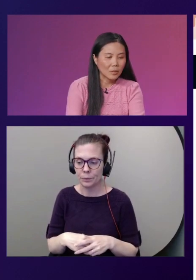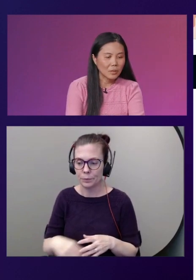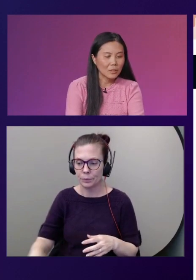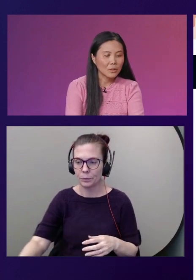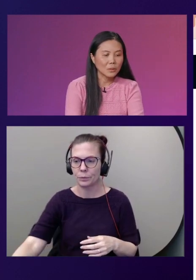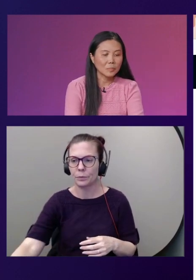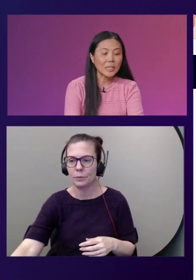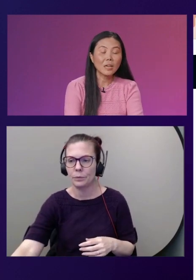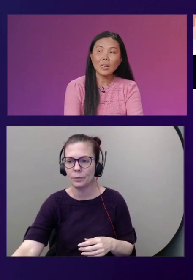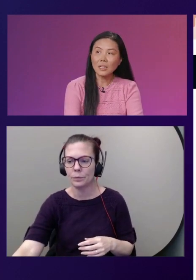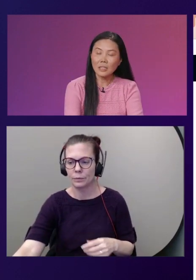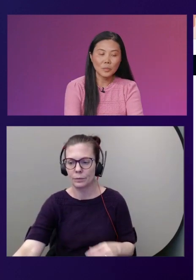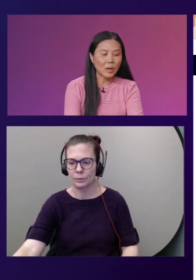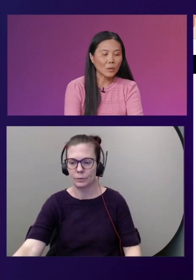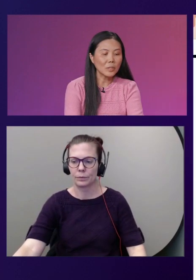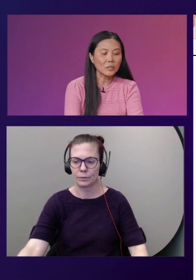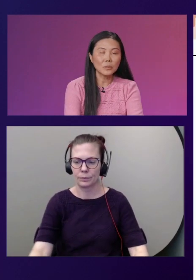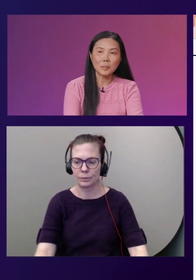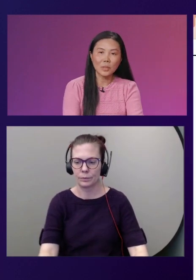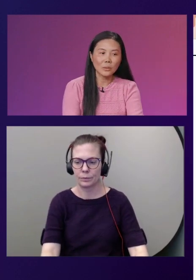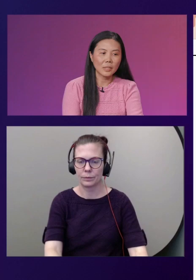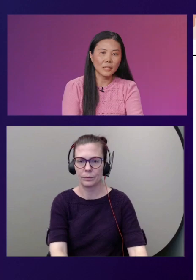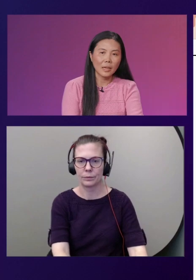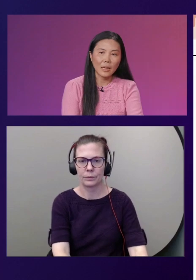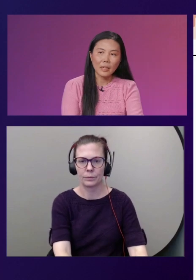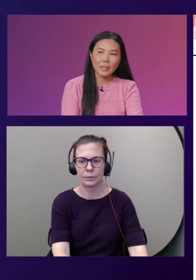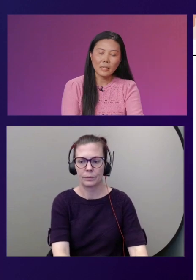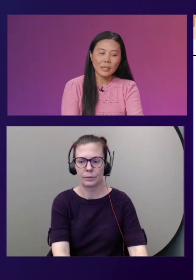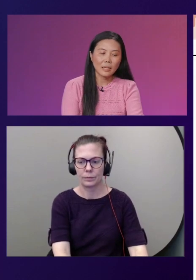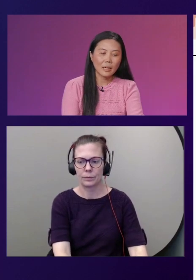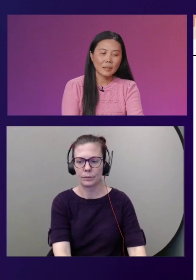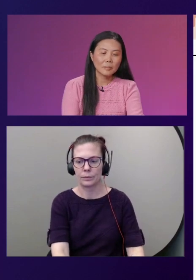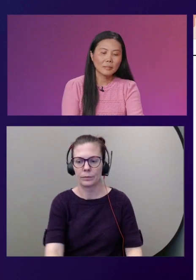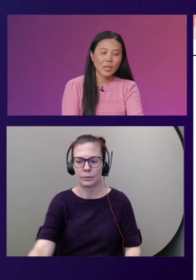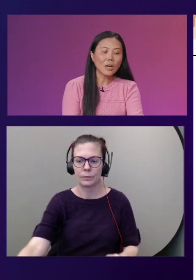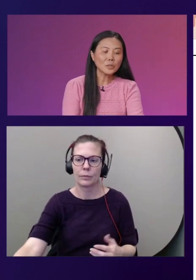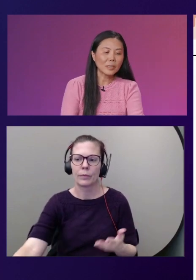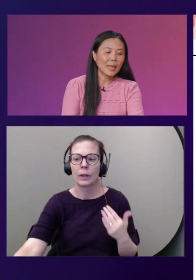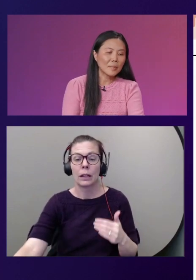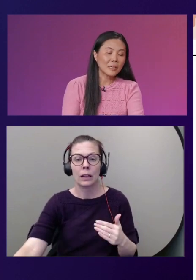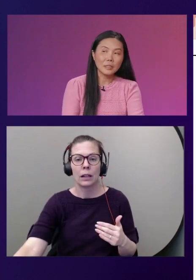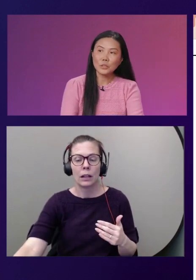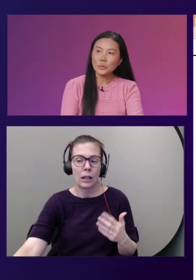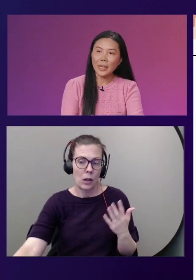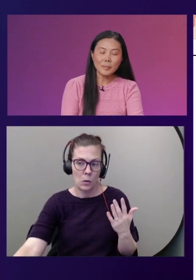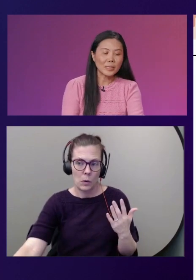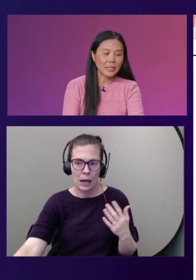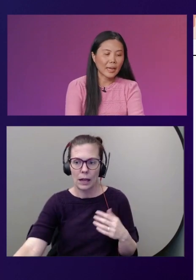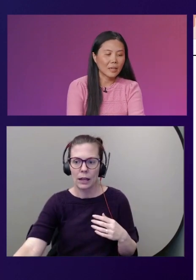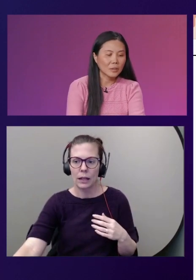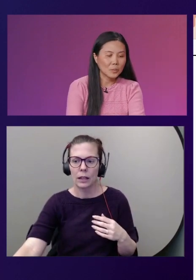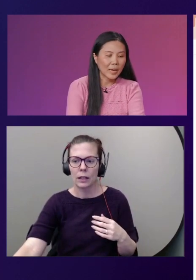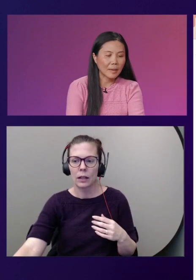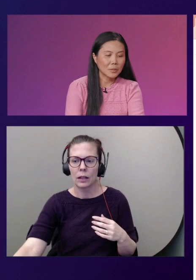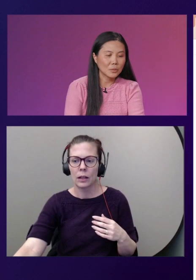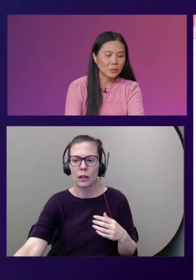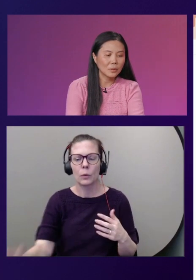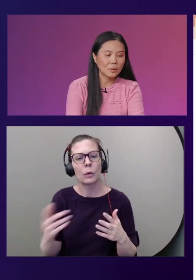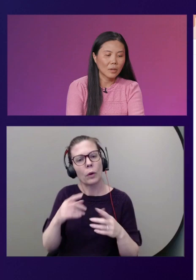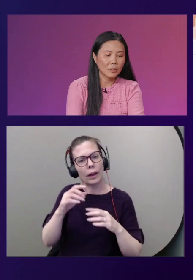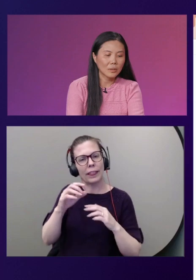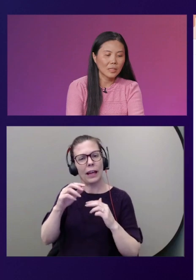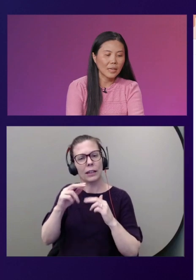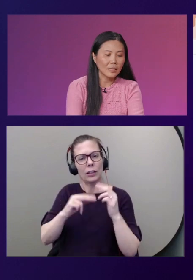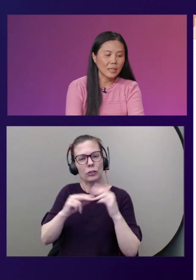we're going to, because we are going to deploy the construct library into AWS account, we have